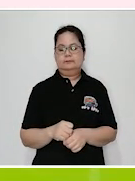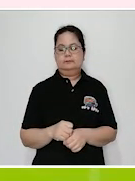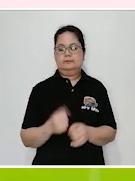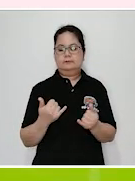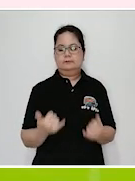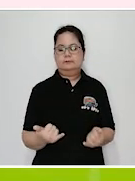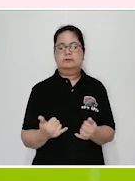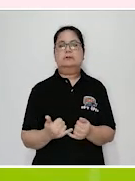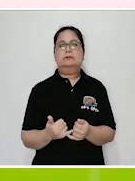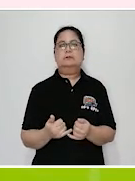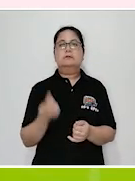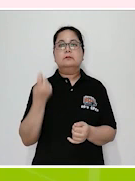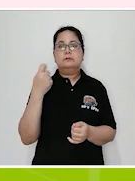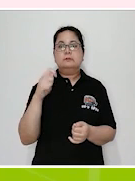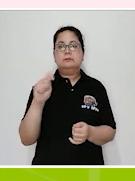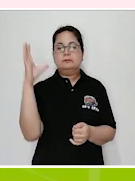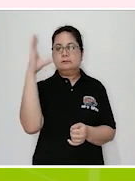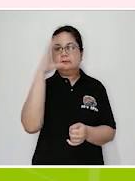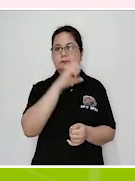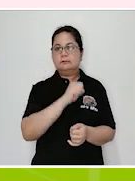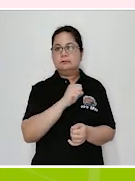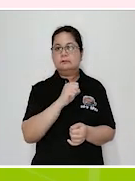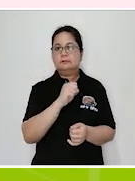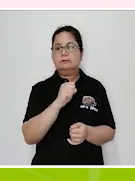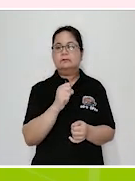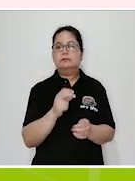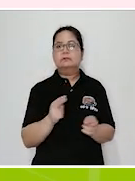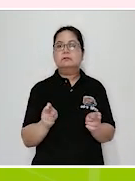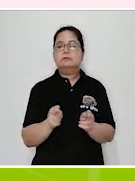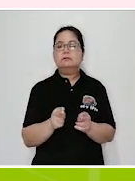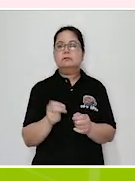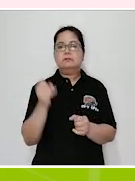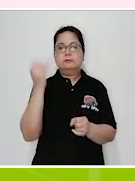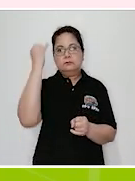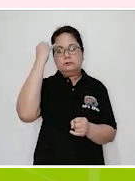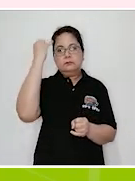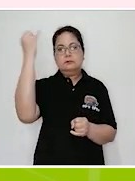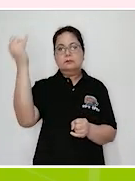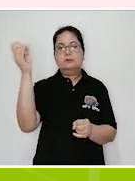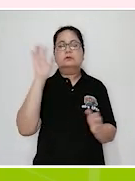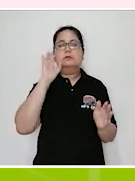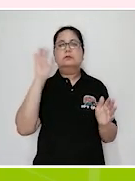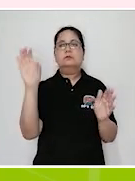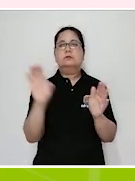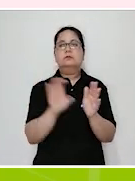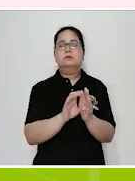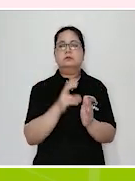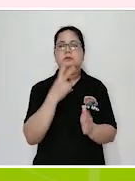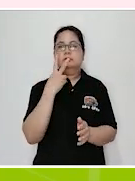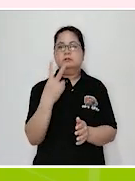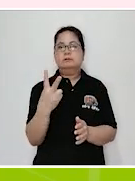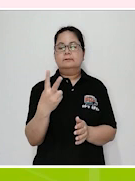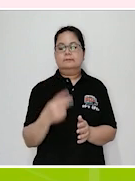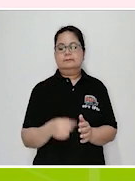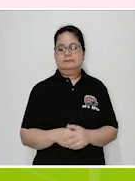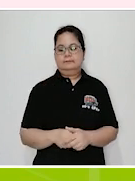This time, let us try to predict the gist or main point of the pictures you are about to view.